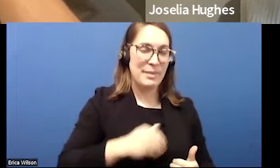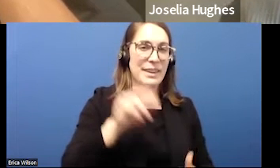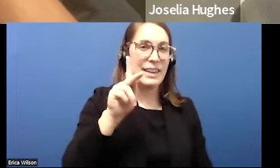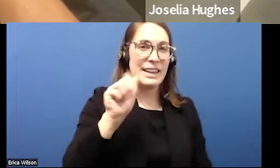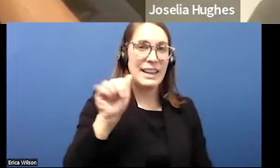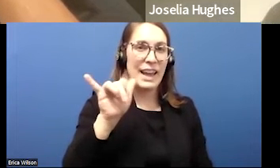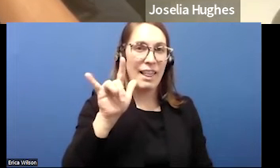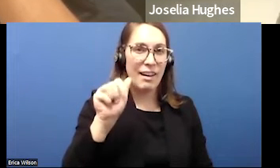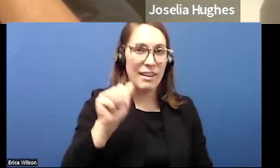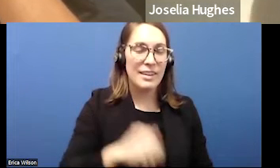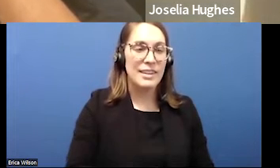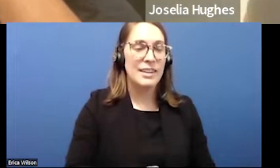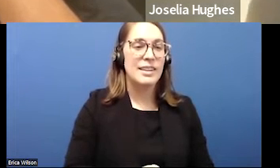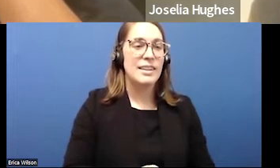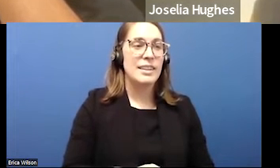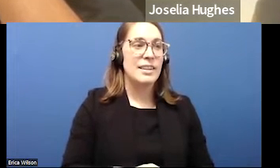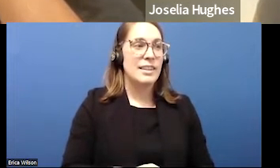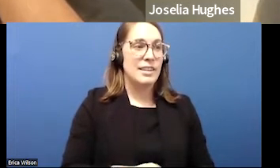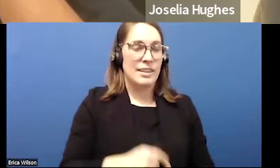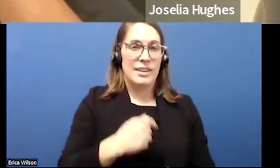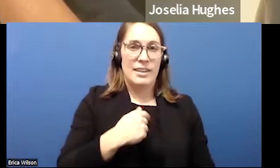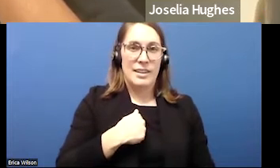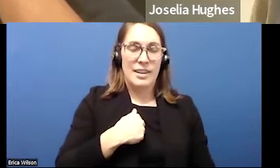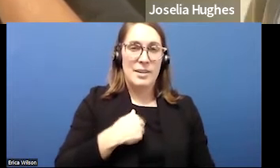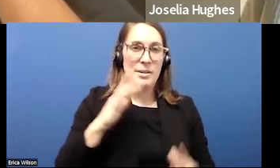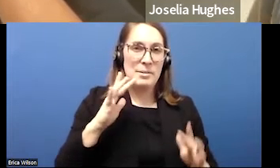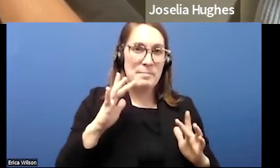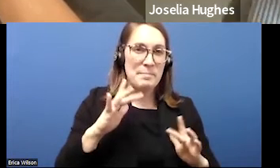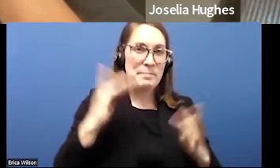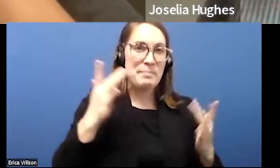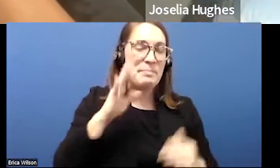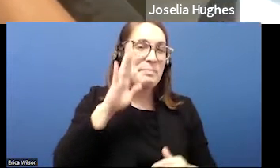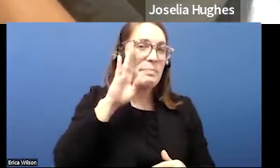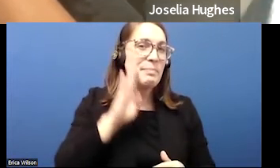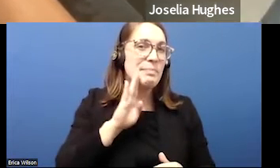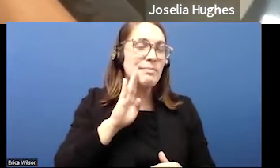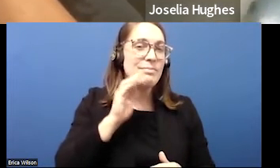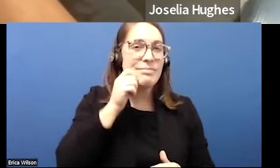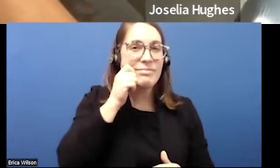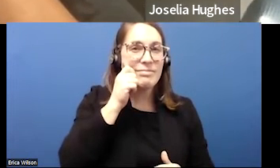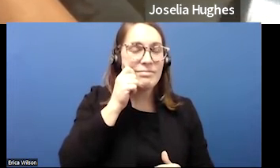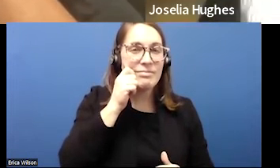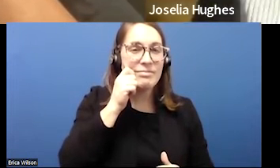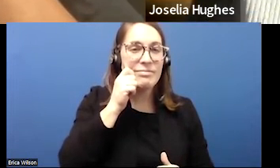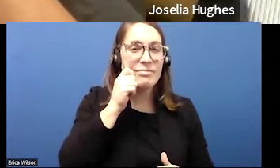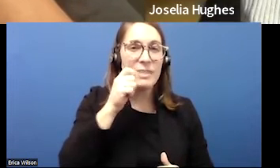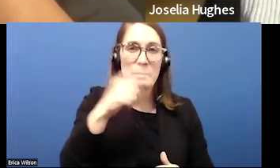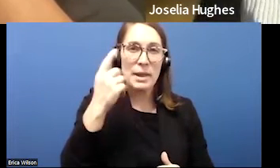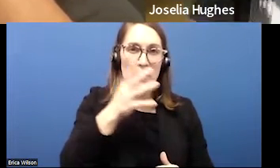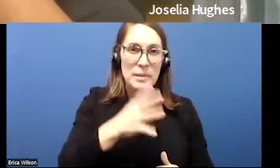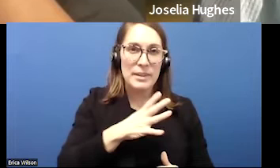This is Kayla speaking. I am a milk chocolate, skin